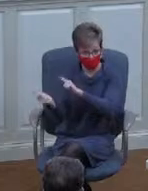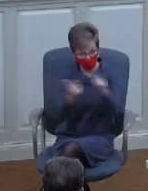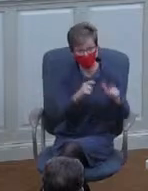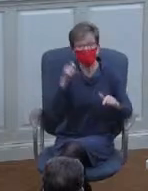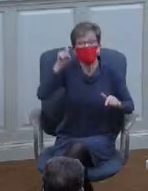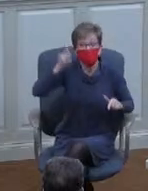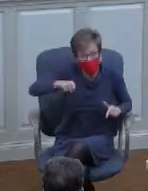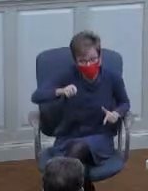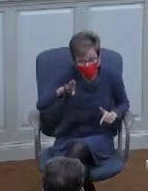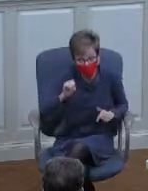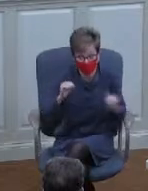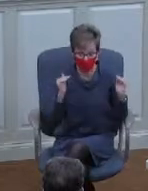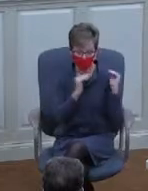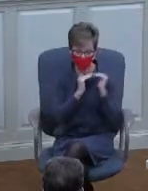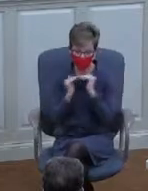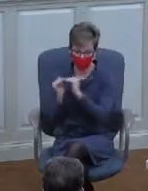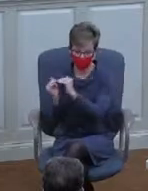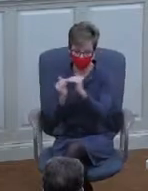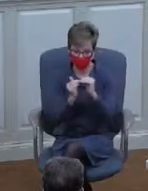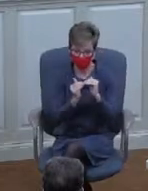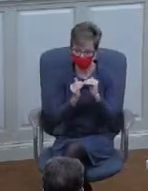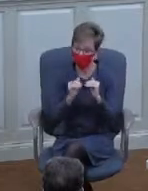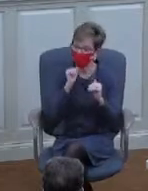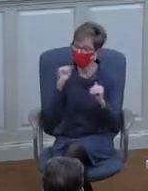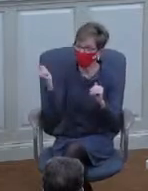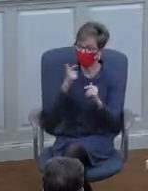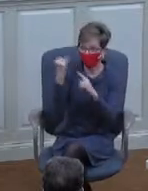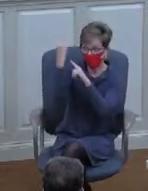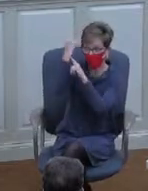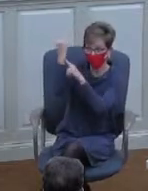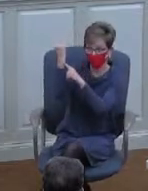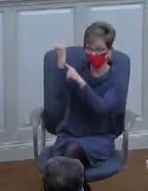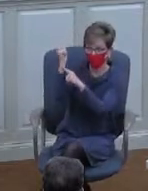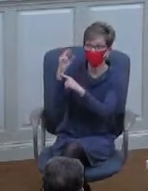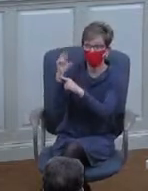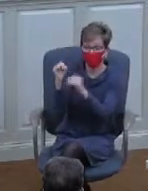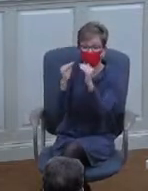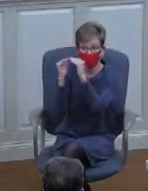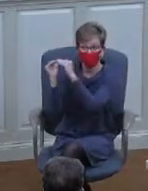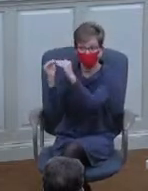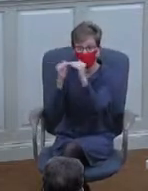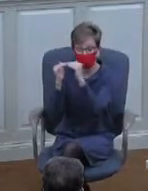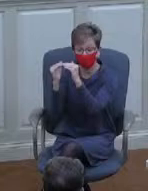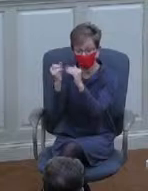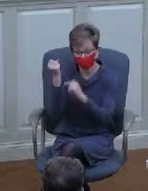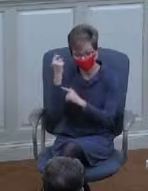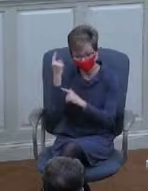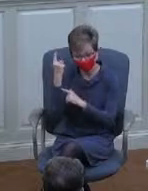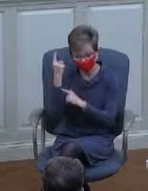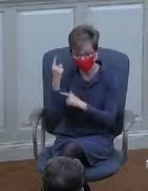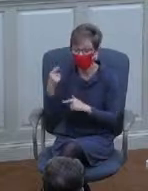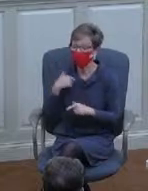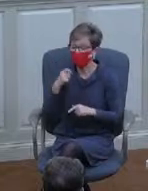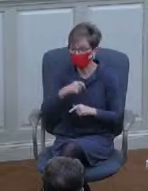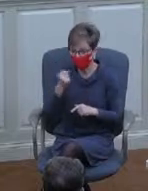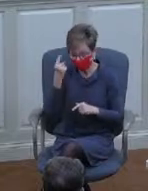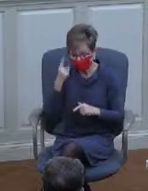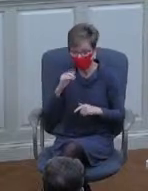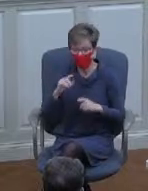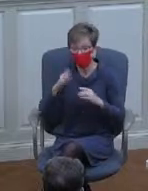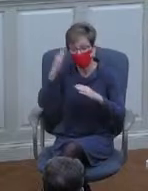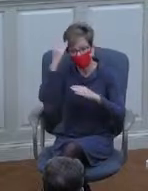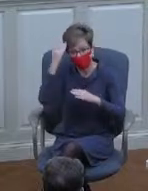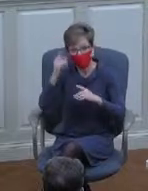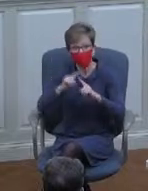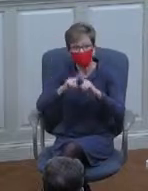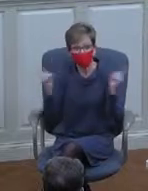equal, not all ideas are equal. We must learn to distinguish between knowledge and belief, between opinion